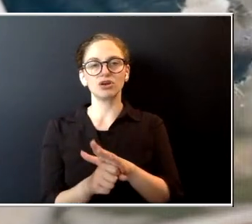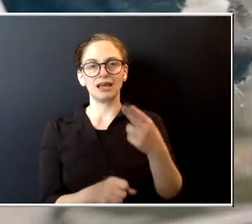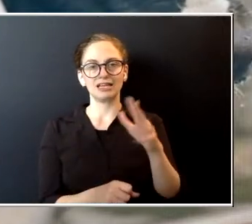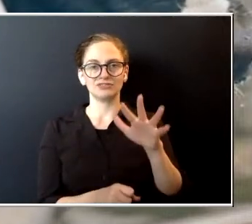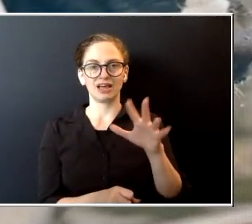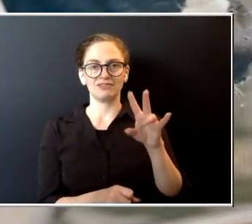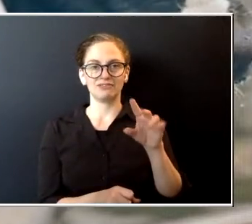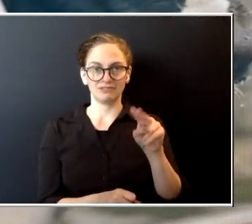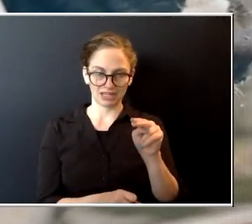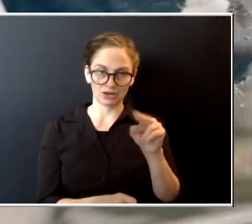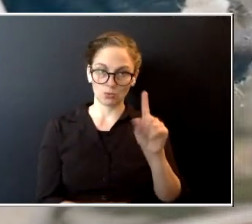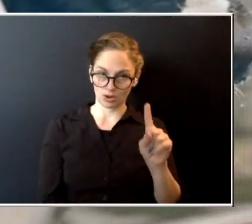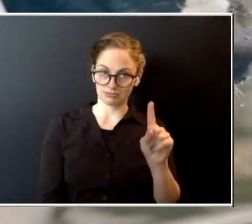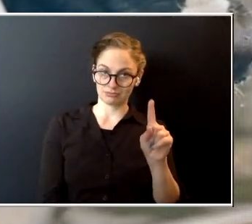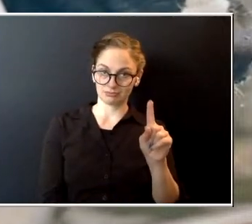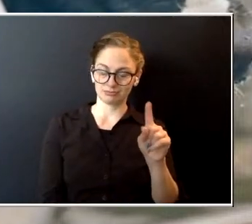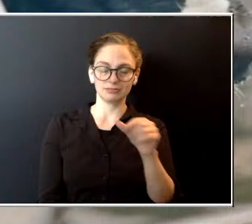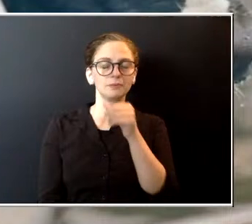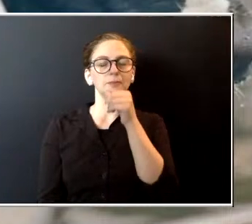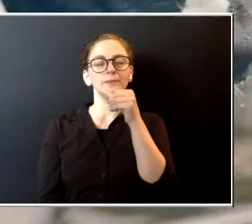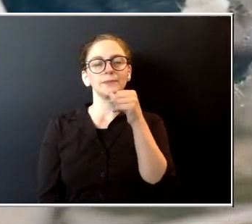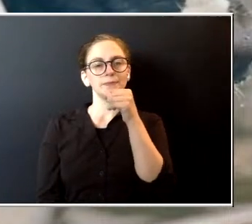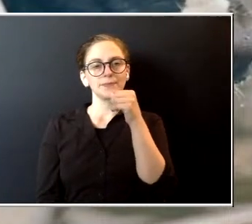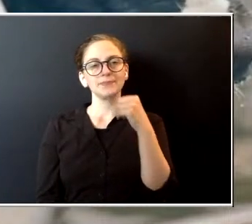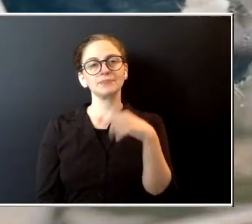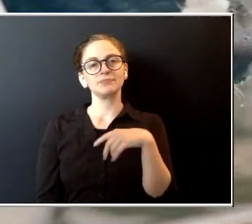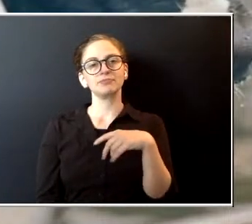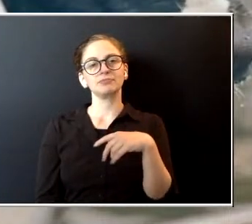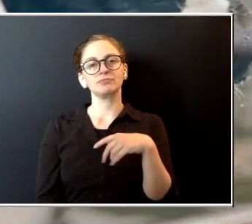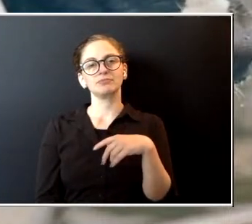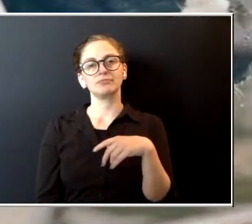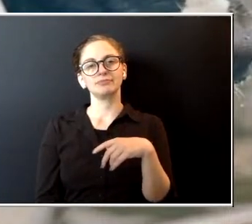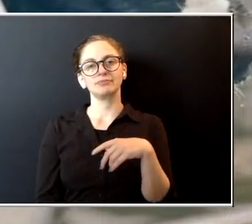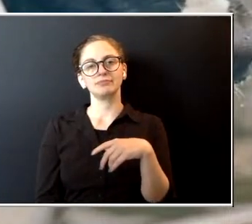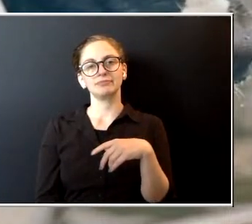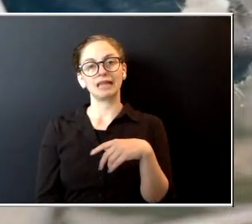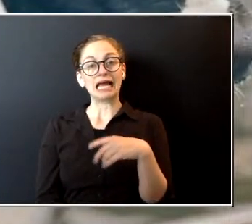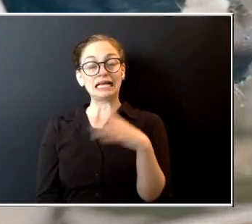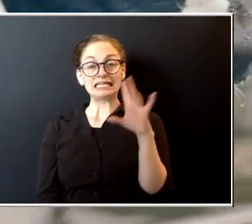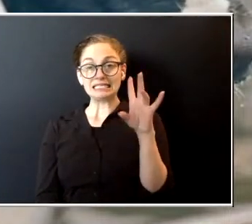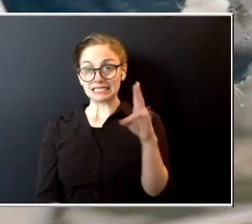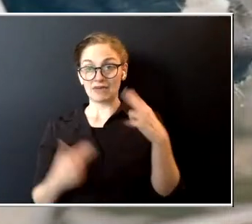H5N1. There have been 7 human cases following poultry